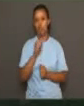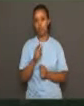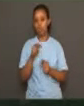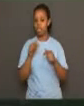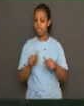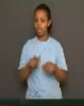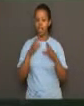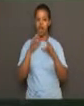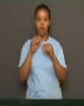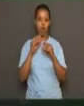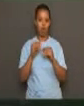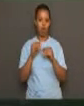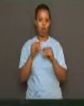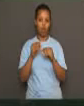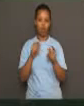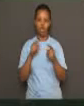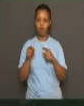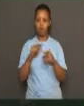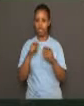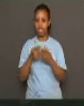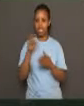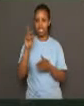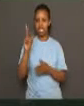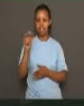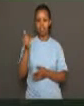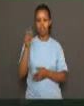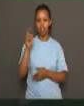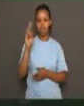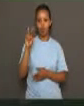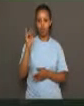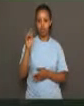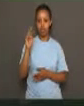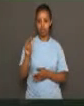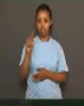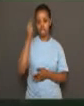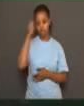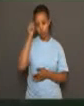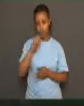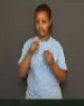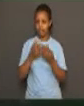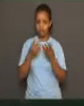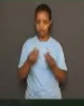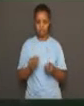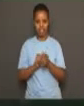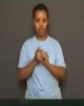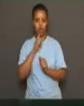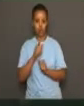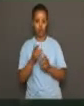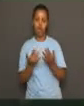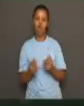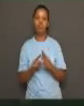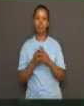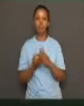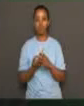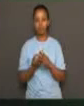we will talk about the Darwinian theory of evolution. Let us get started.